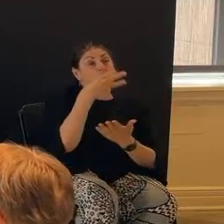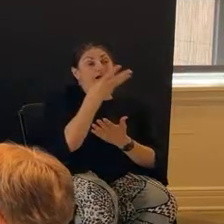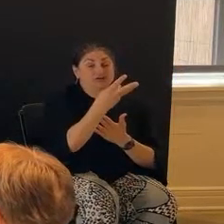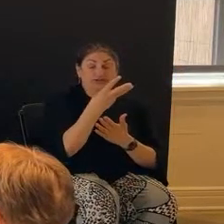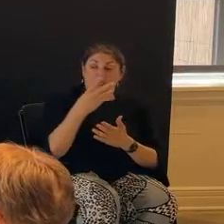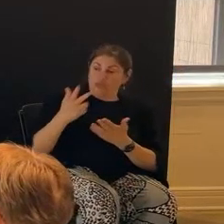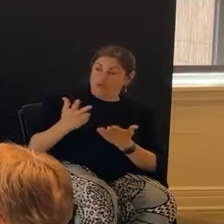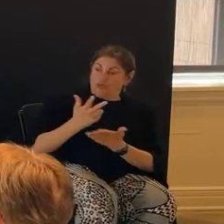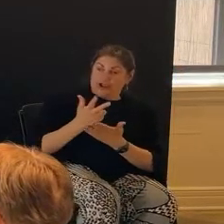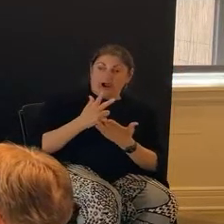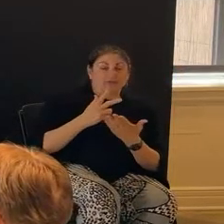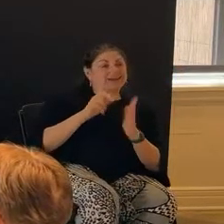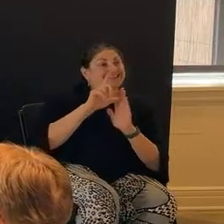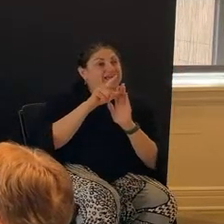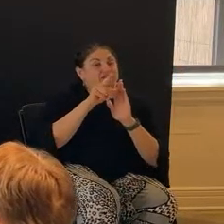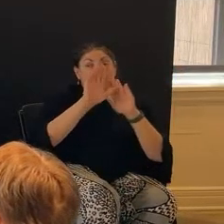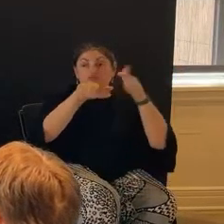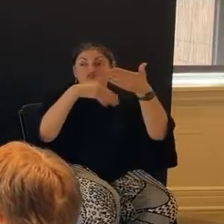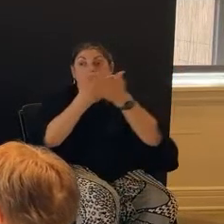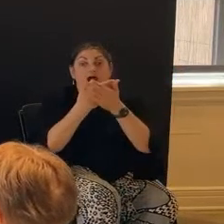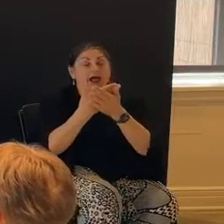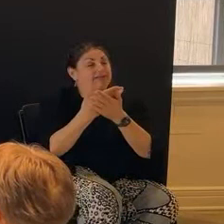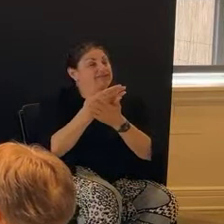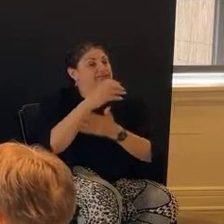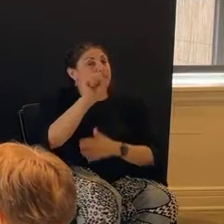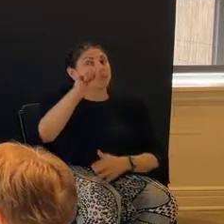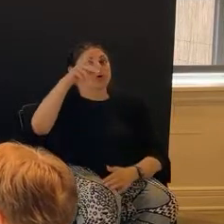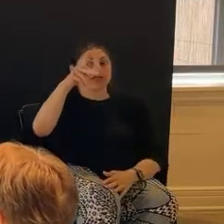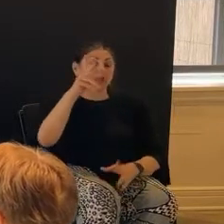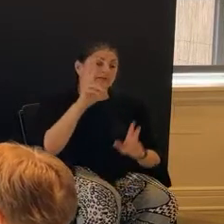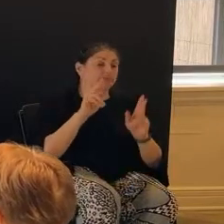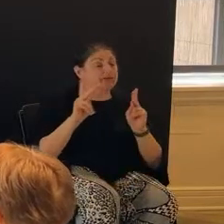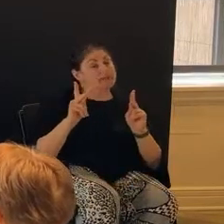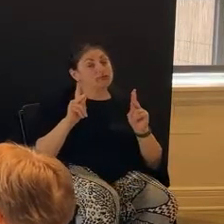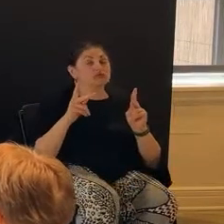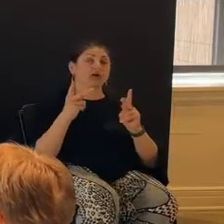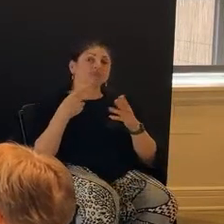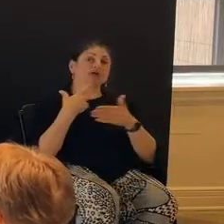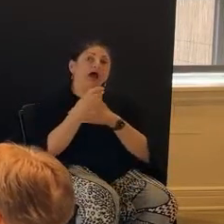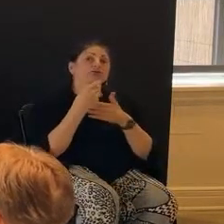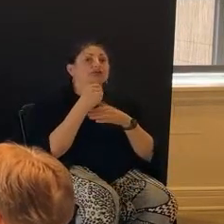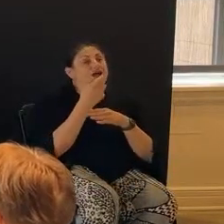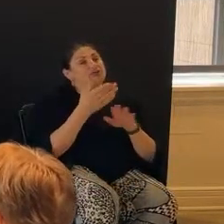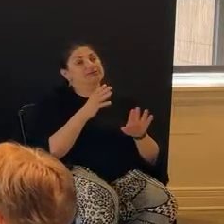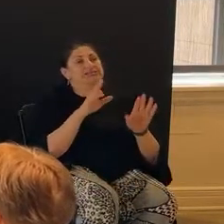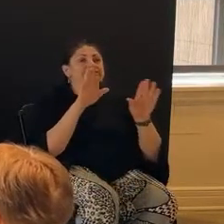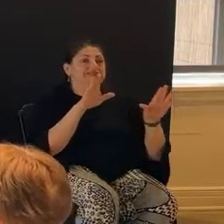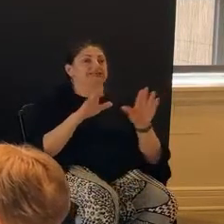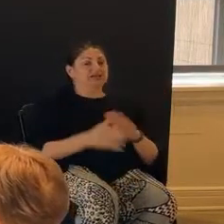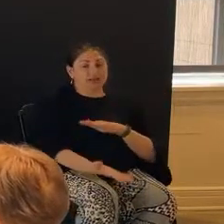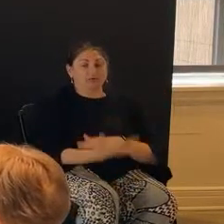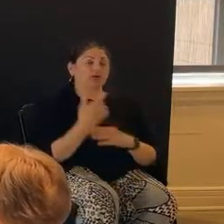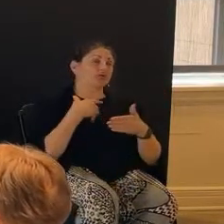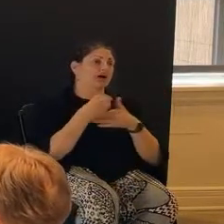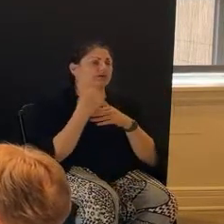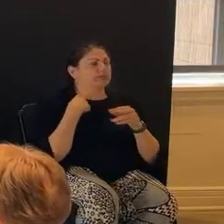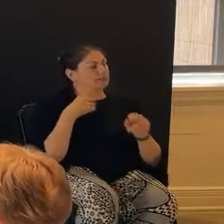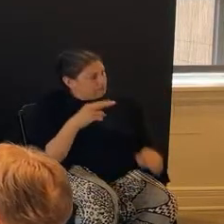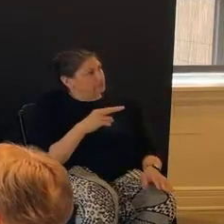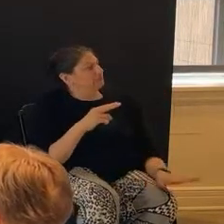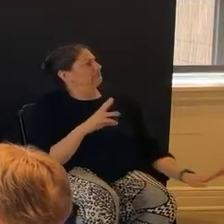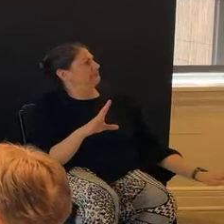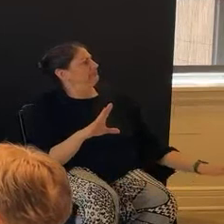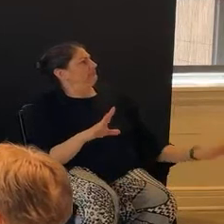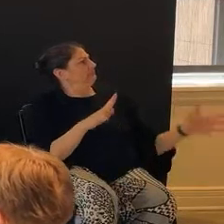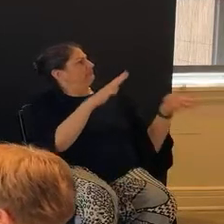later. And so this was on a nice Sunday morning for most folks. They went outside. They looked to the west, and they see this sort of apocalyptic